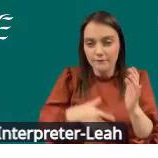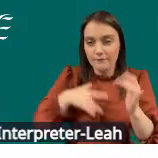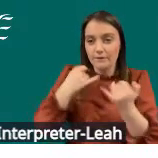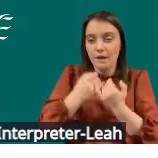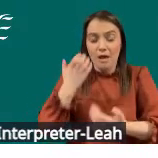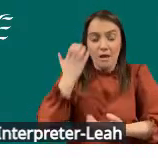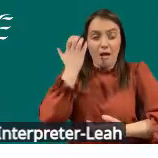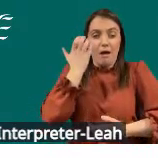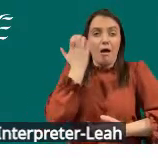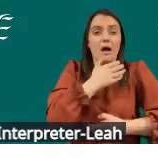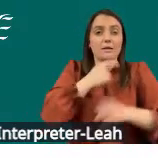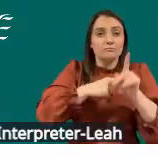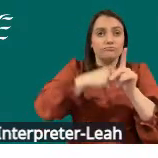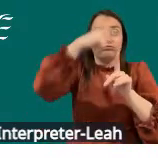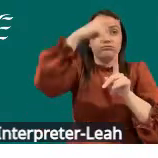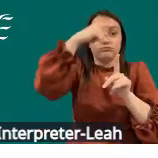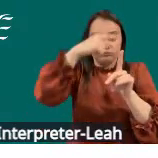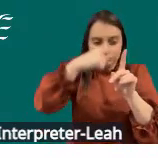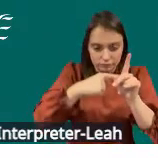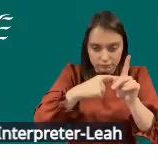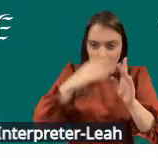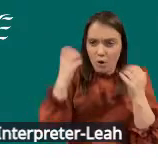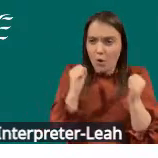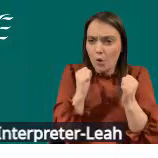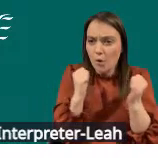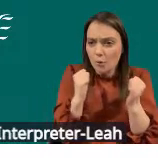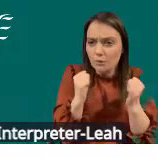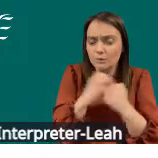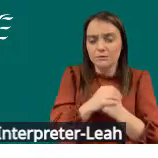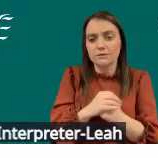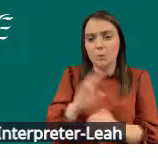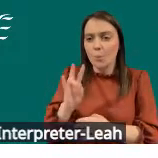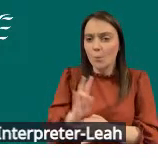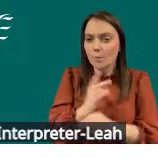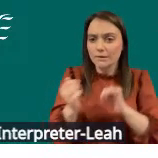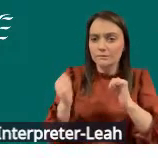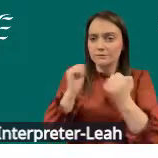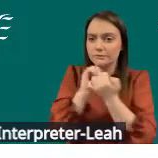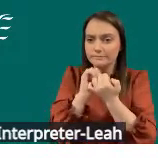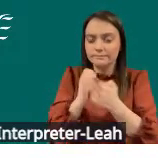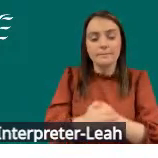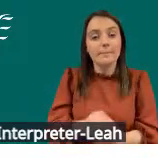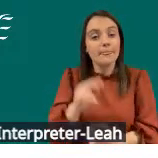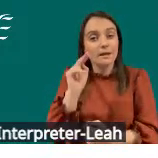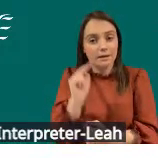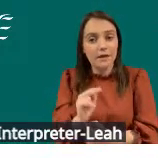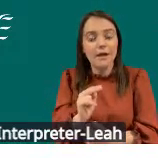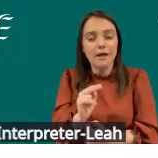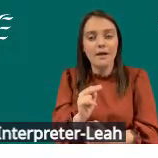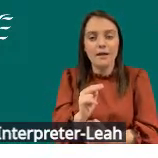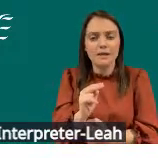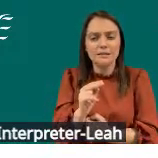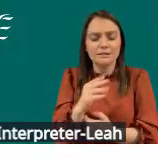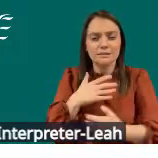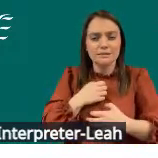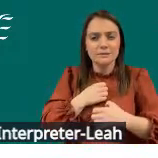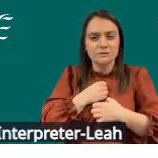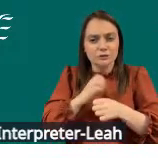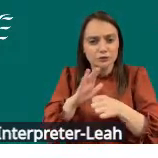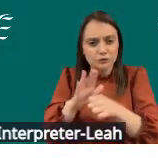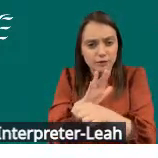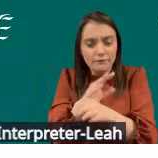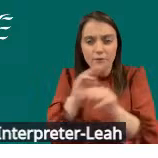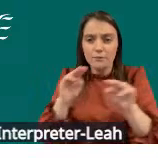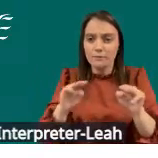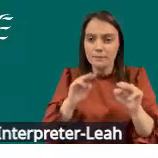hot to feeling very cold. And that, you know, can be very distressing for people. So I